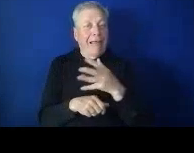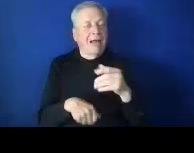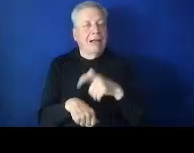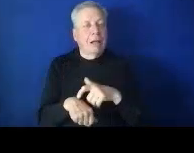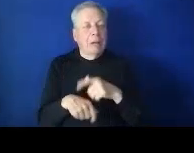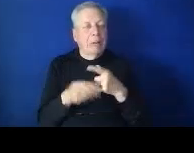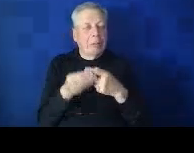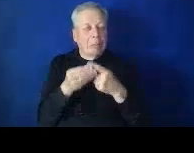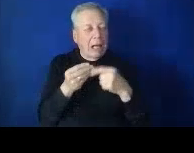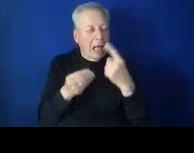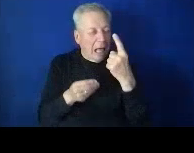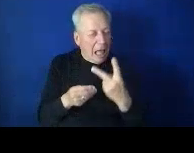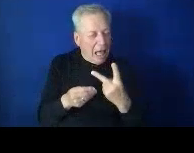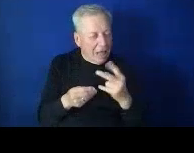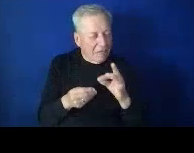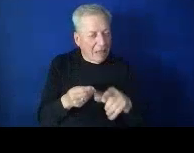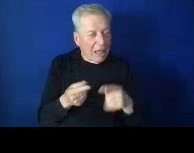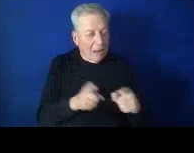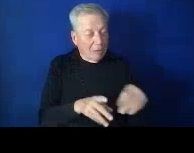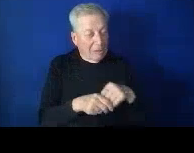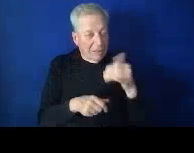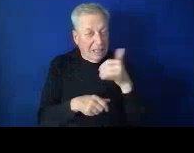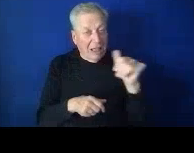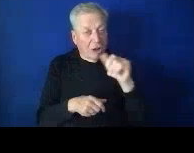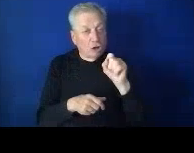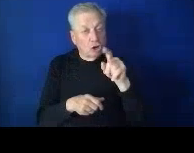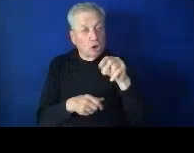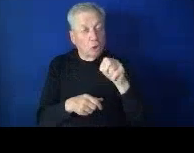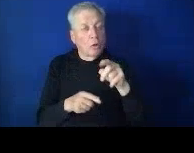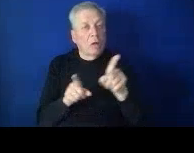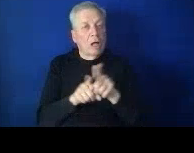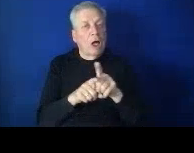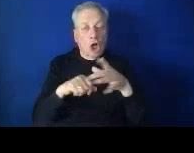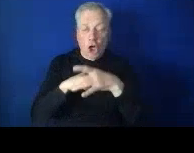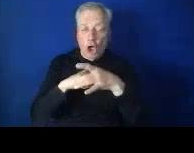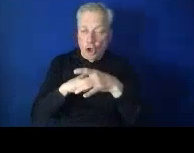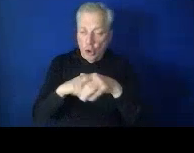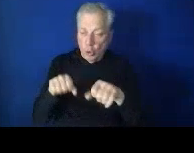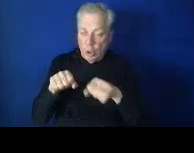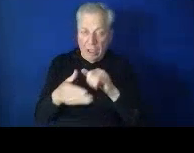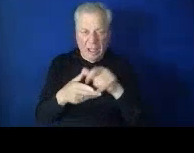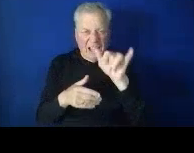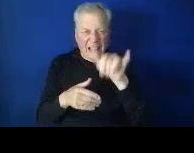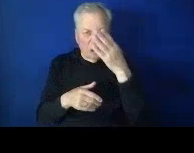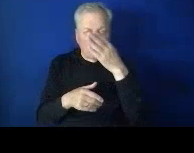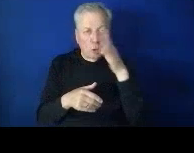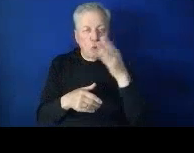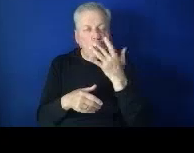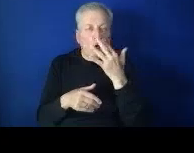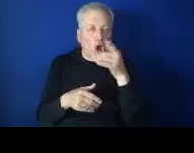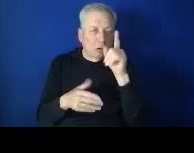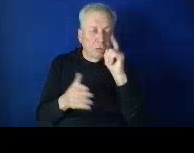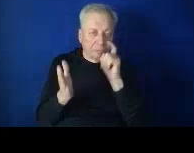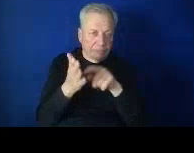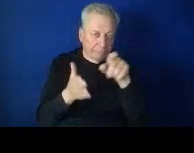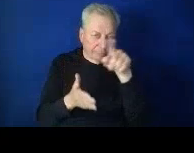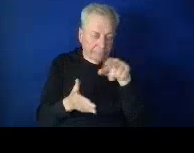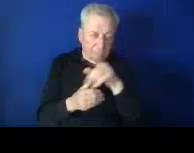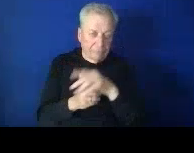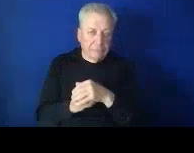half of our seismicity in Yellowstone occur as earthquake swarms, and that's the blue events here.